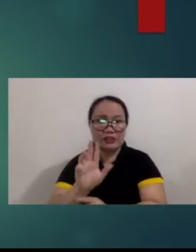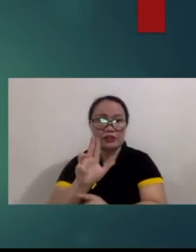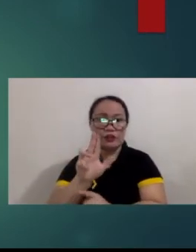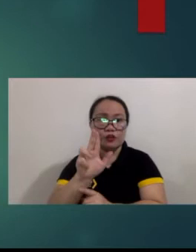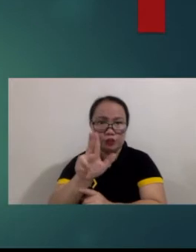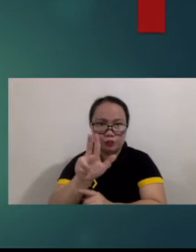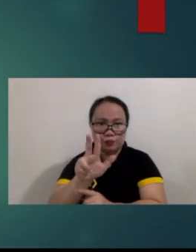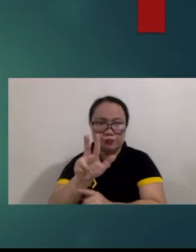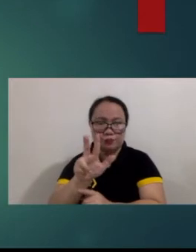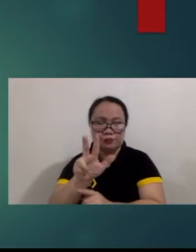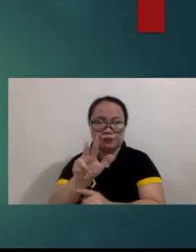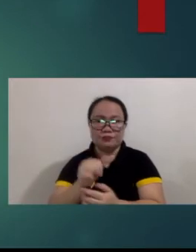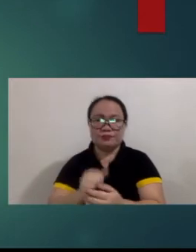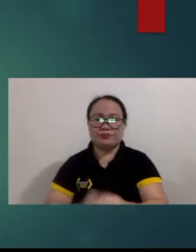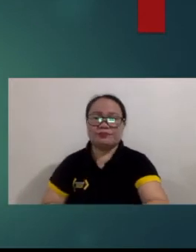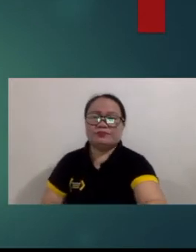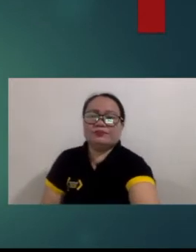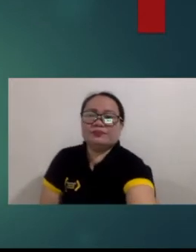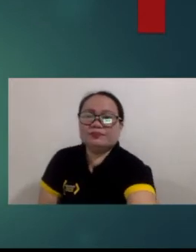6b cubed.